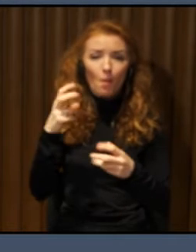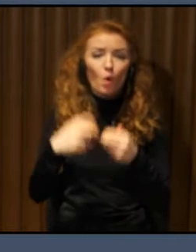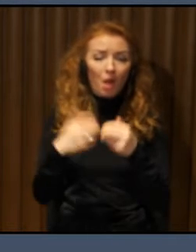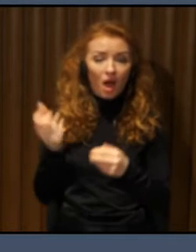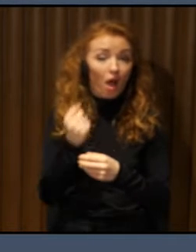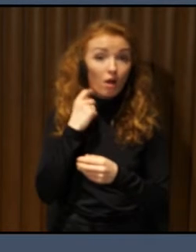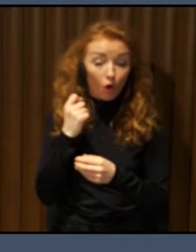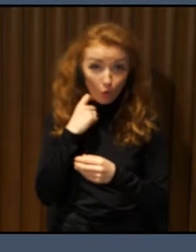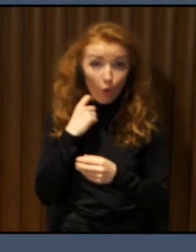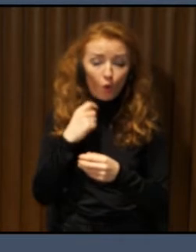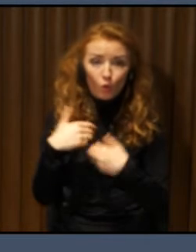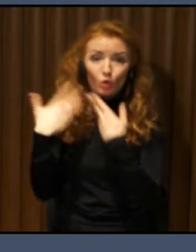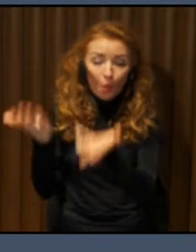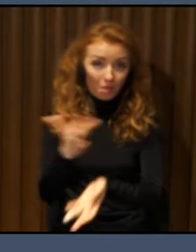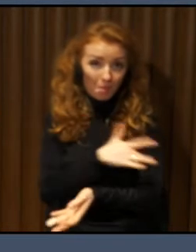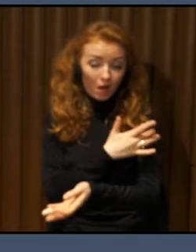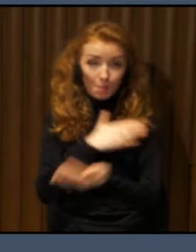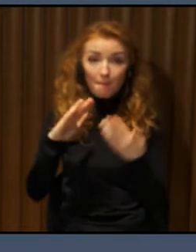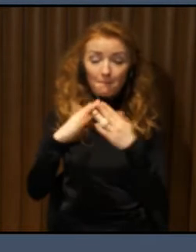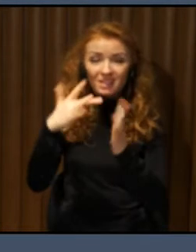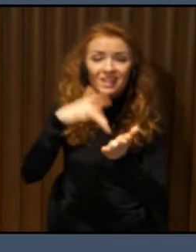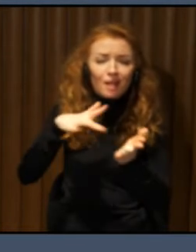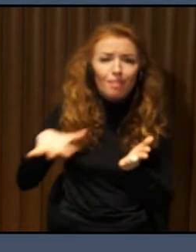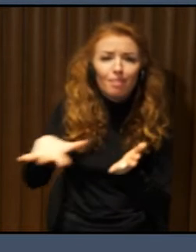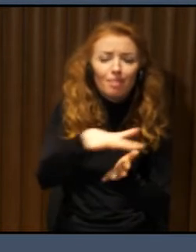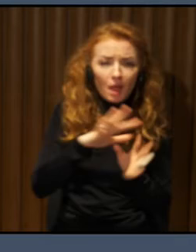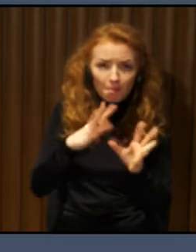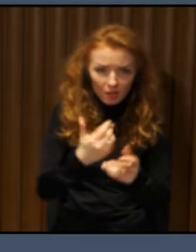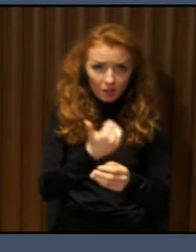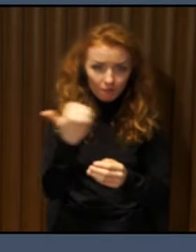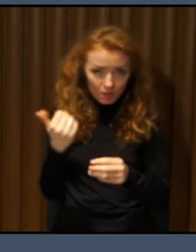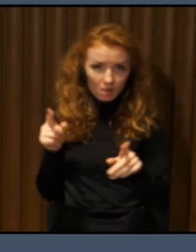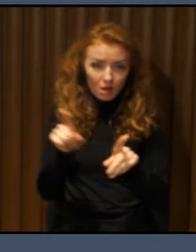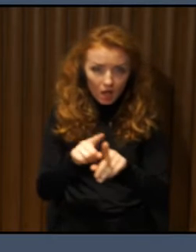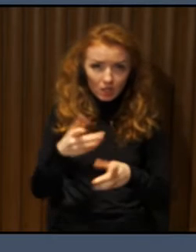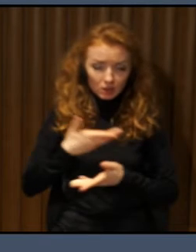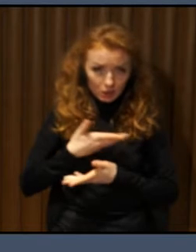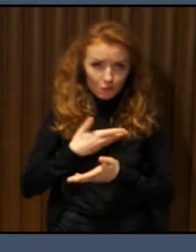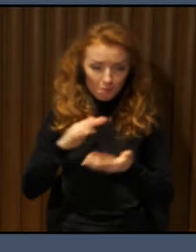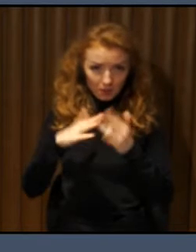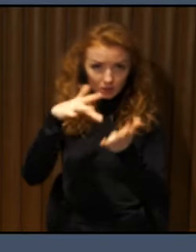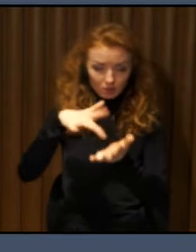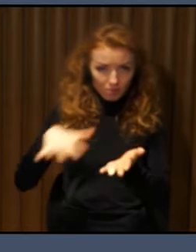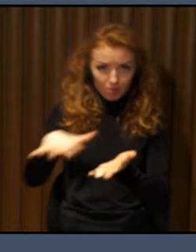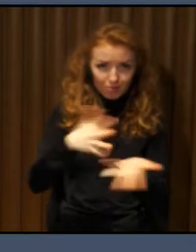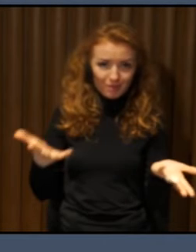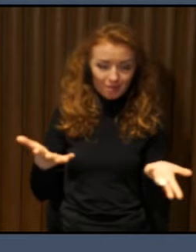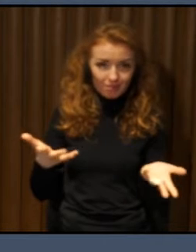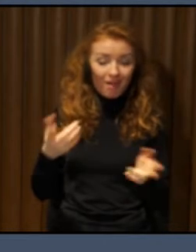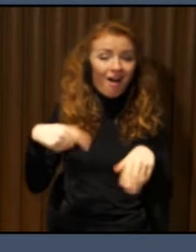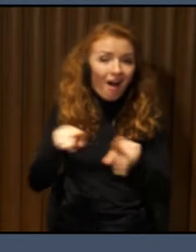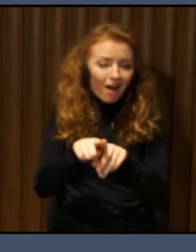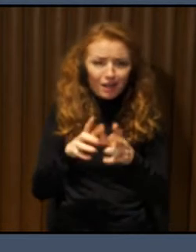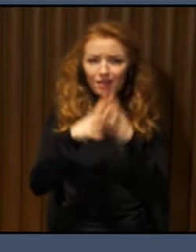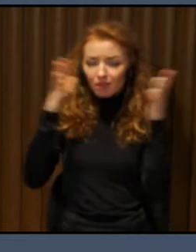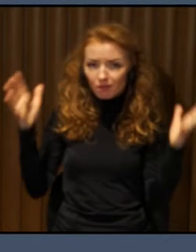not know there's another shelter, across town. There's also much duplication of services and gaps as well,